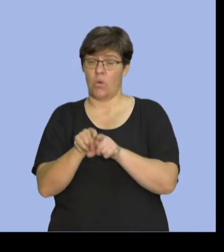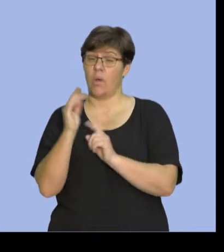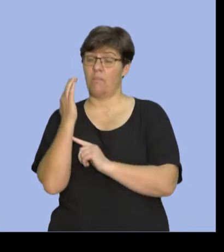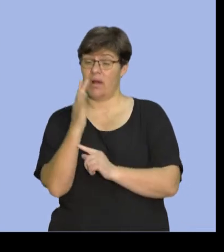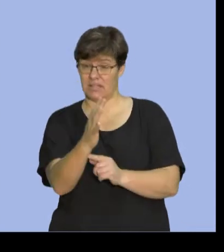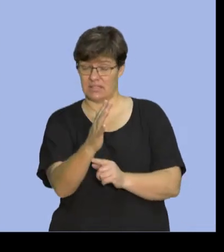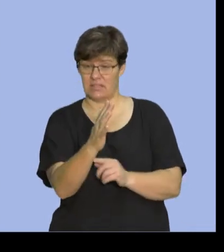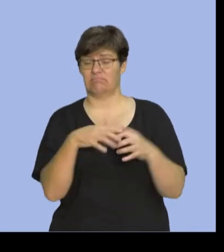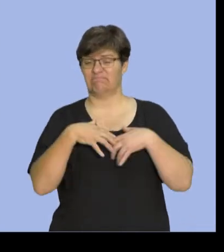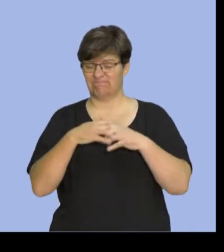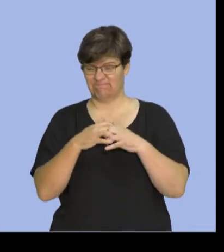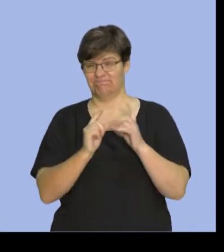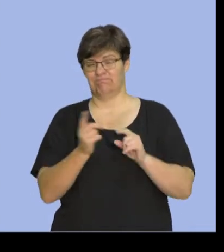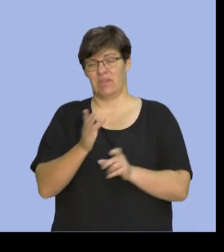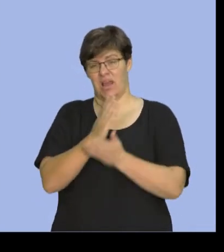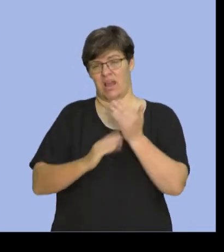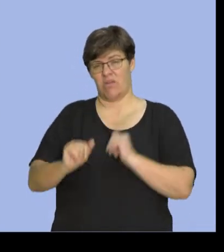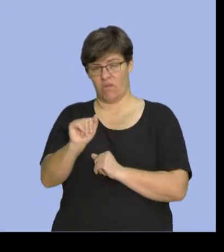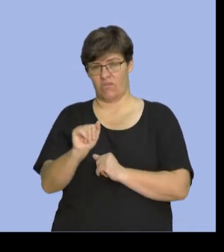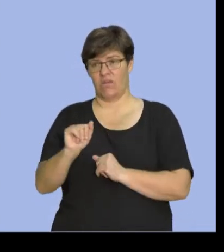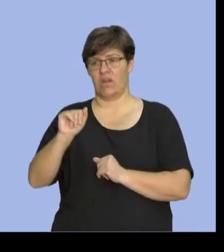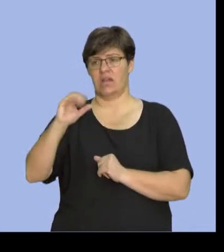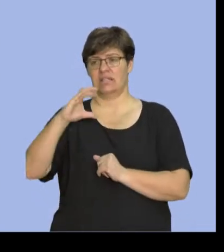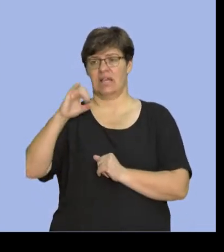up a large component of the cytoplasm.